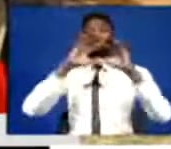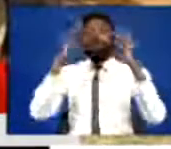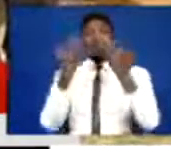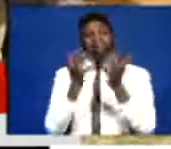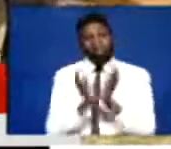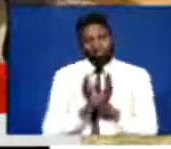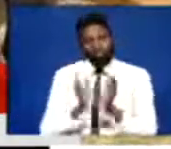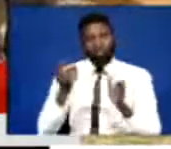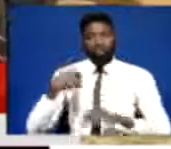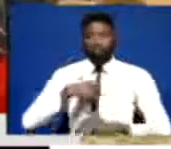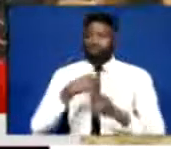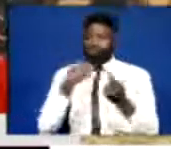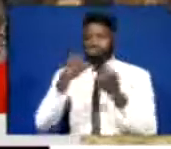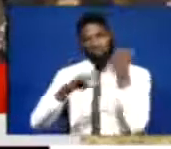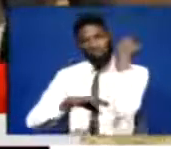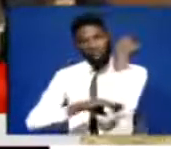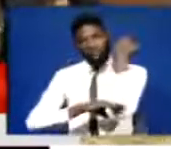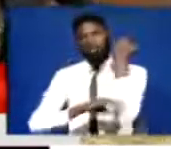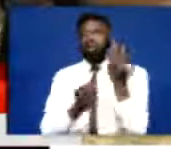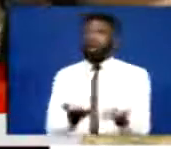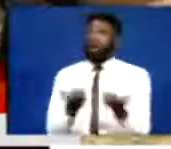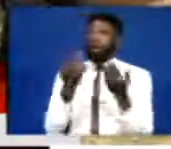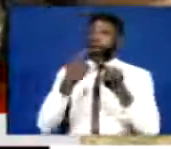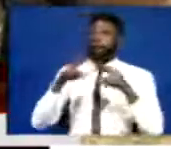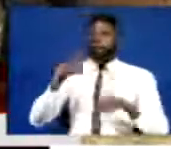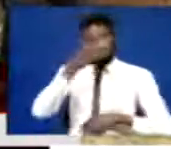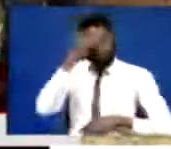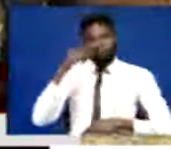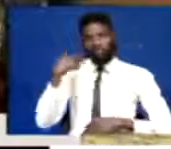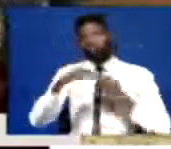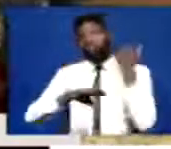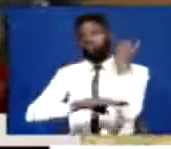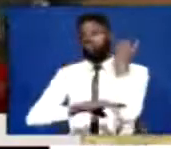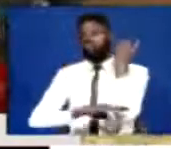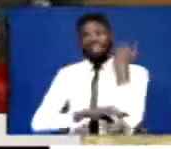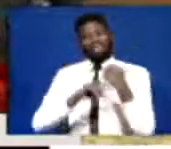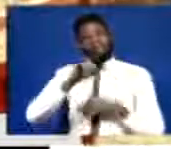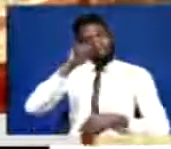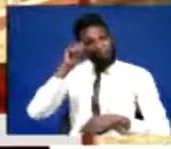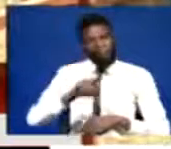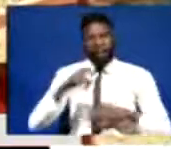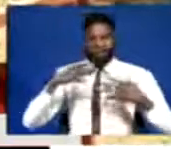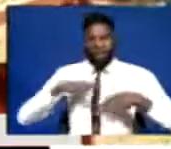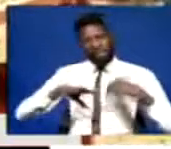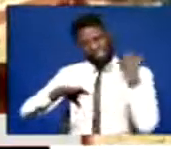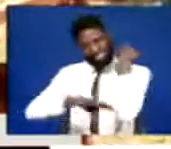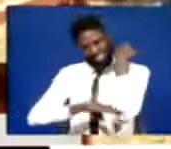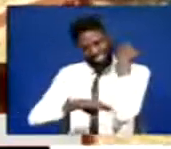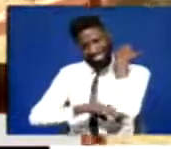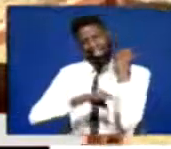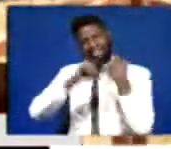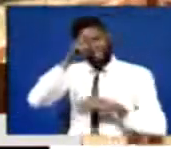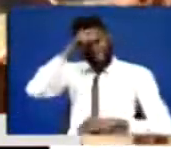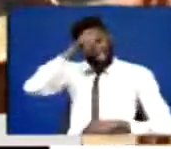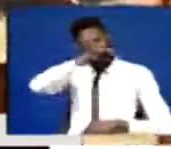and we're looking at it as if it is an issue of forgetting who is down there. Bottom up is an issue of collecting the people who are from the grassroots and